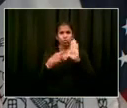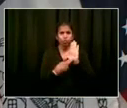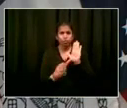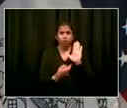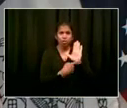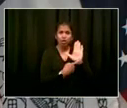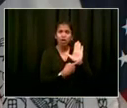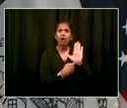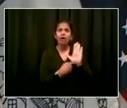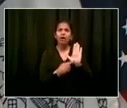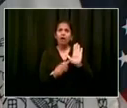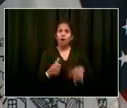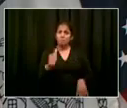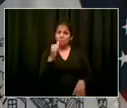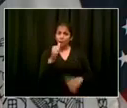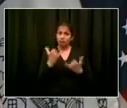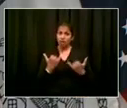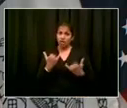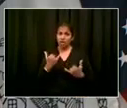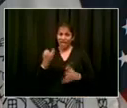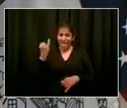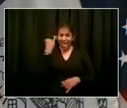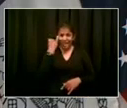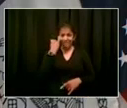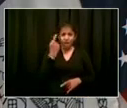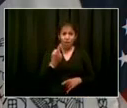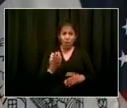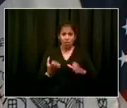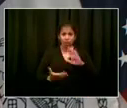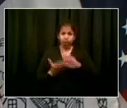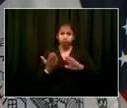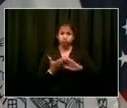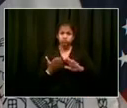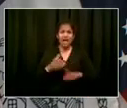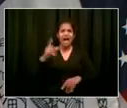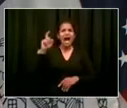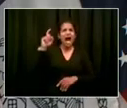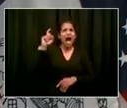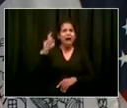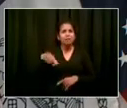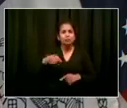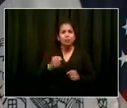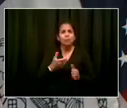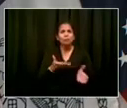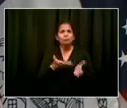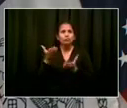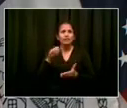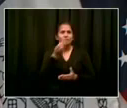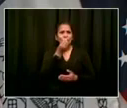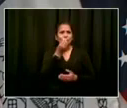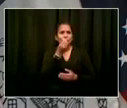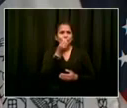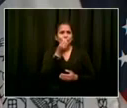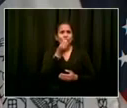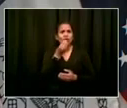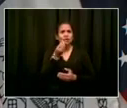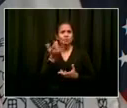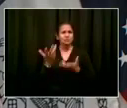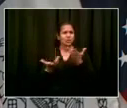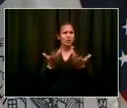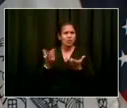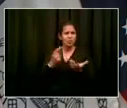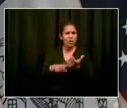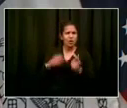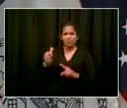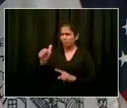indoors by September 30th, but what happens to those bars? They're not restaurants. I mean, some of them are serving like hot dogs and peanut butter and jelly sandwiches, but will they